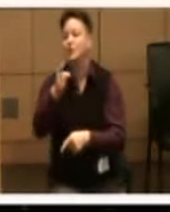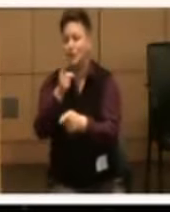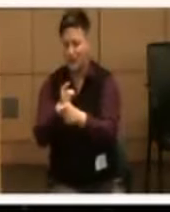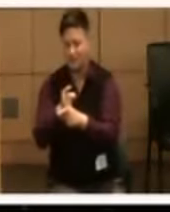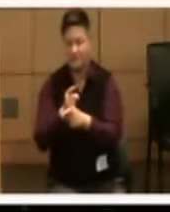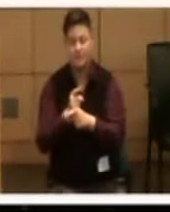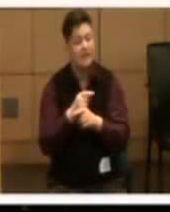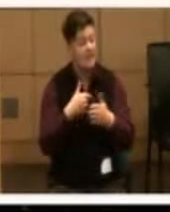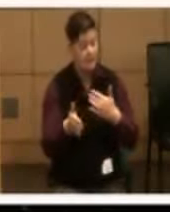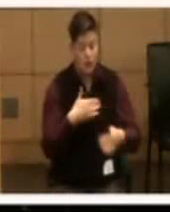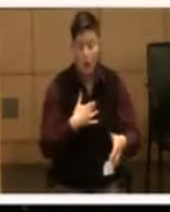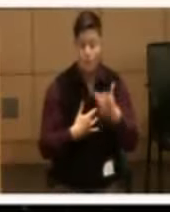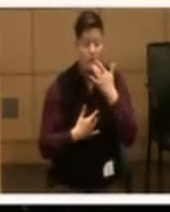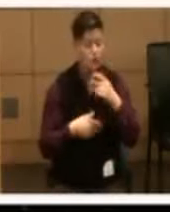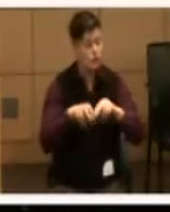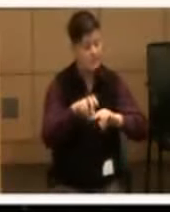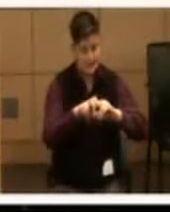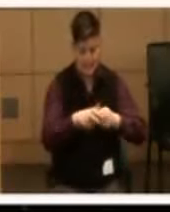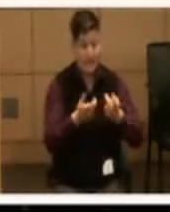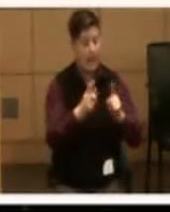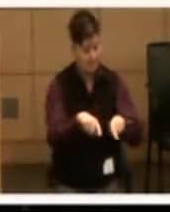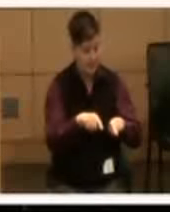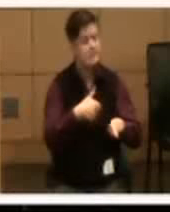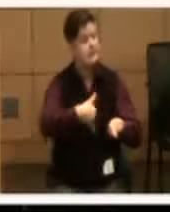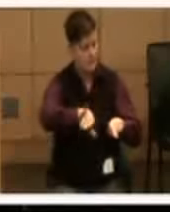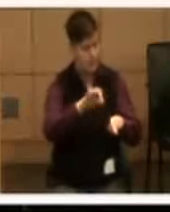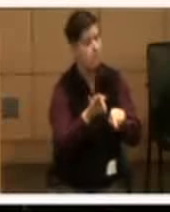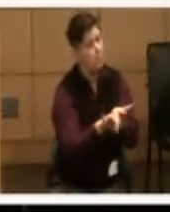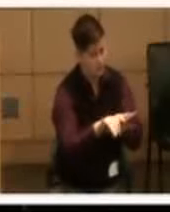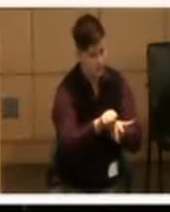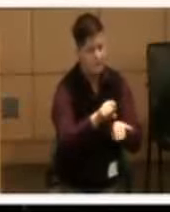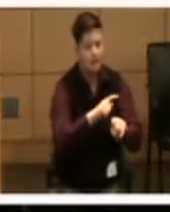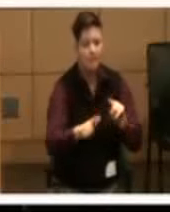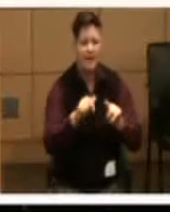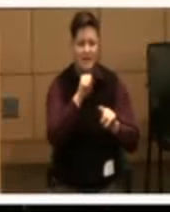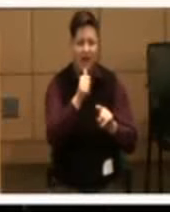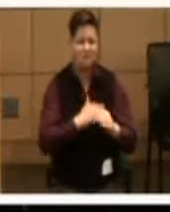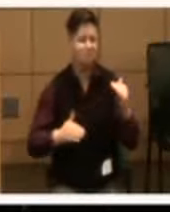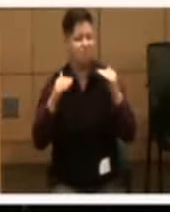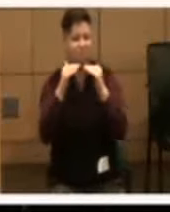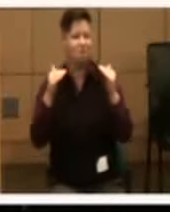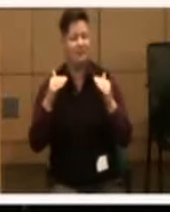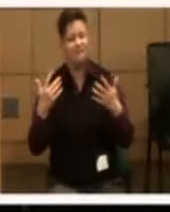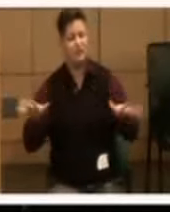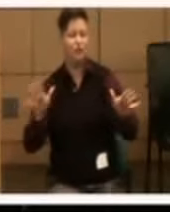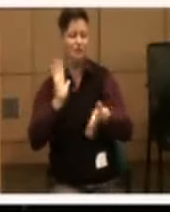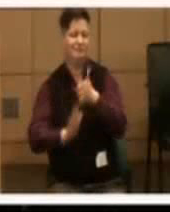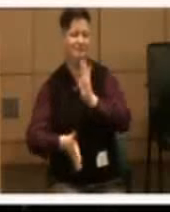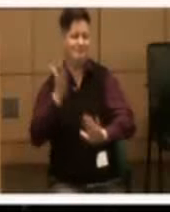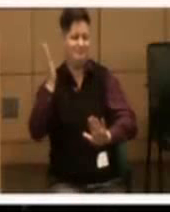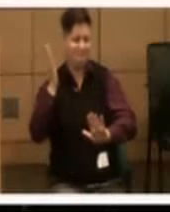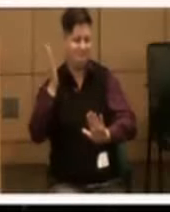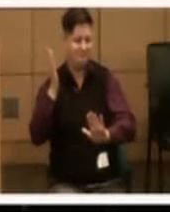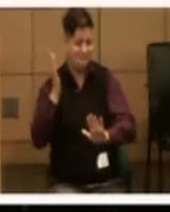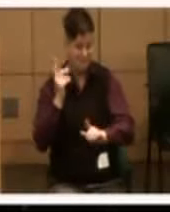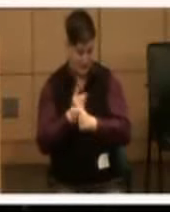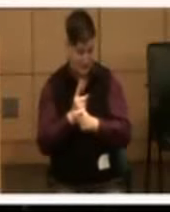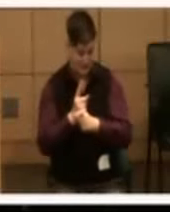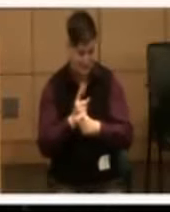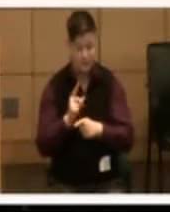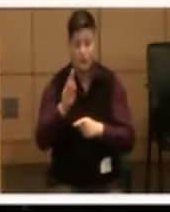For some children. So you still need the preferential seating. Yes. Yes. So basically, anytime that we see a student with unilateral hearing